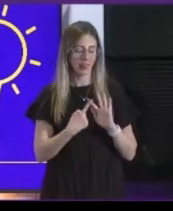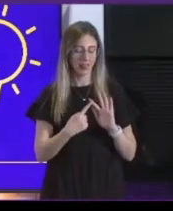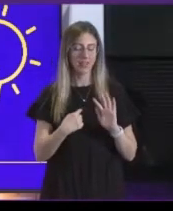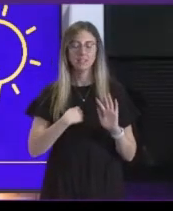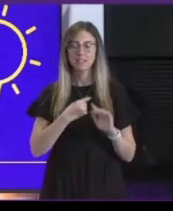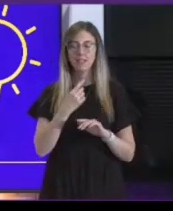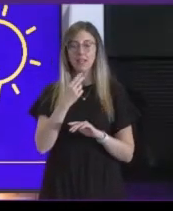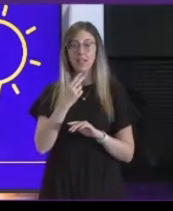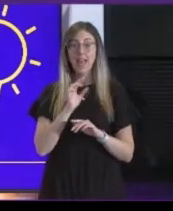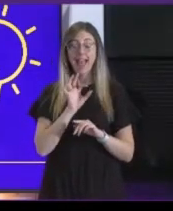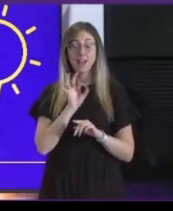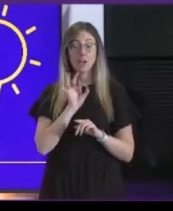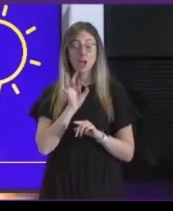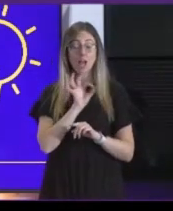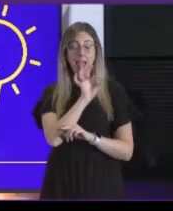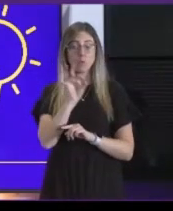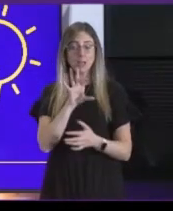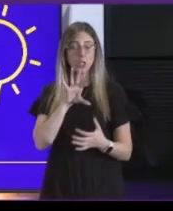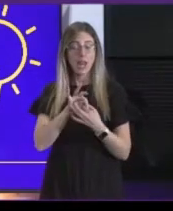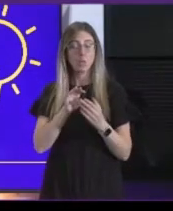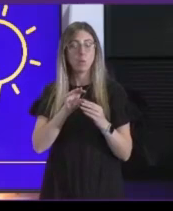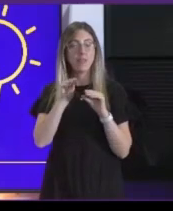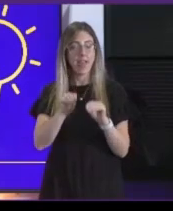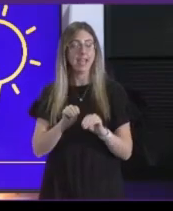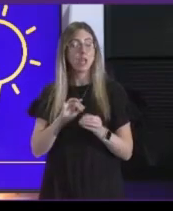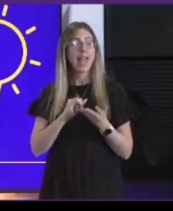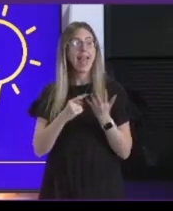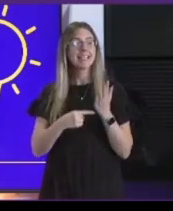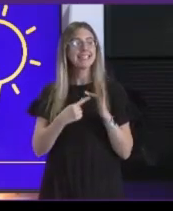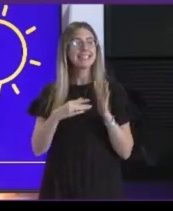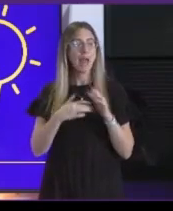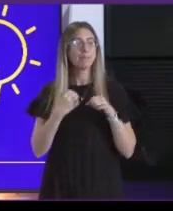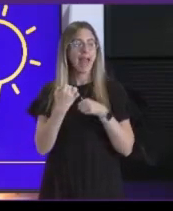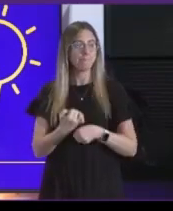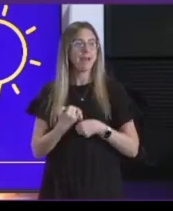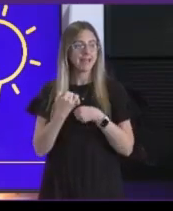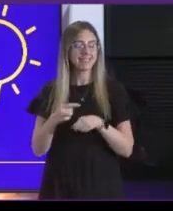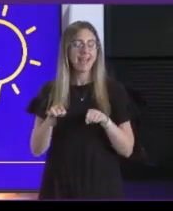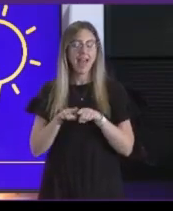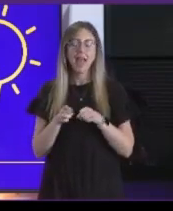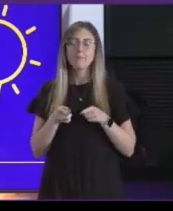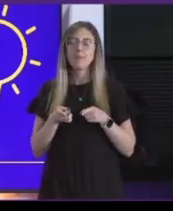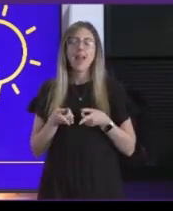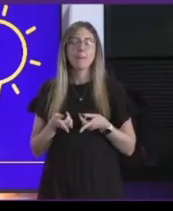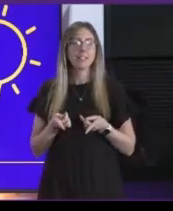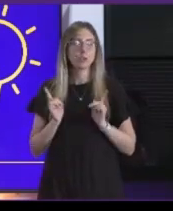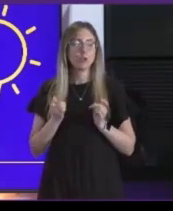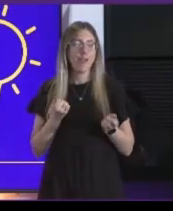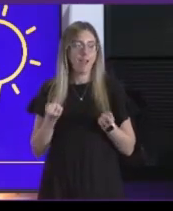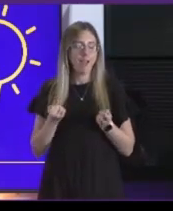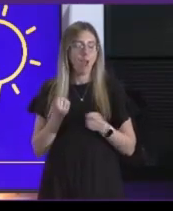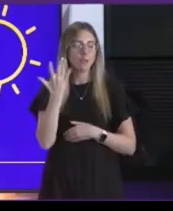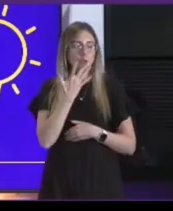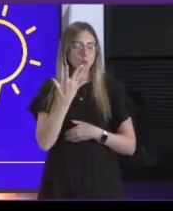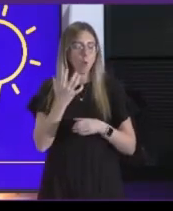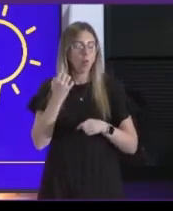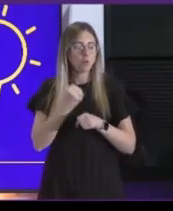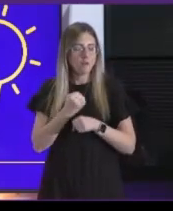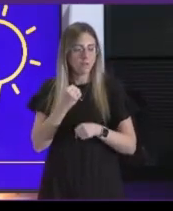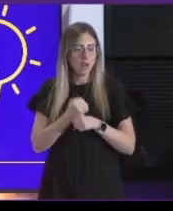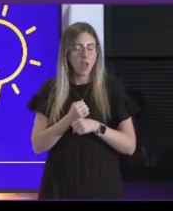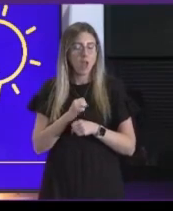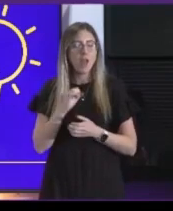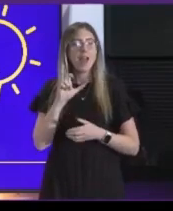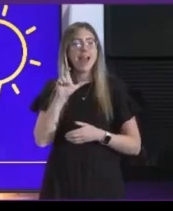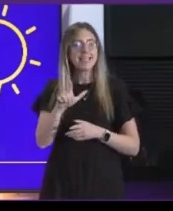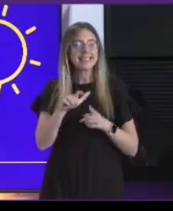question is around education. So I'm a STEM ambassador, I'm a chair of school governance, I'm CPAC qualified. So